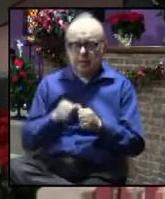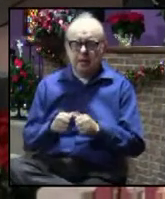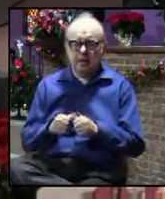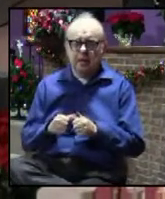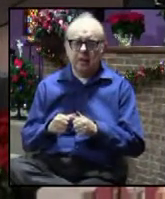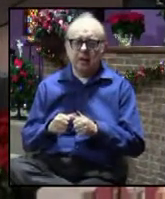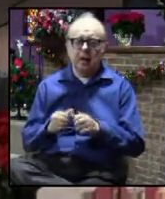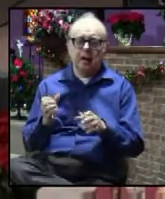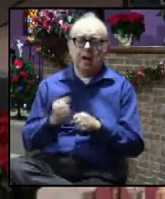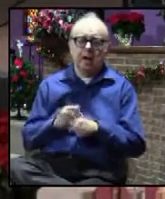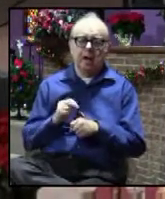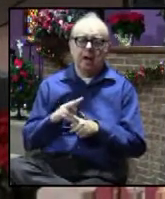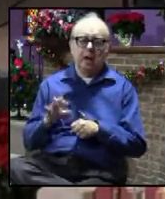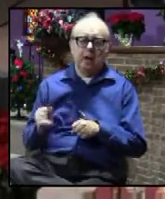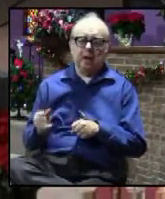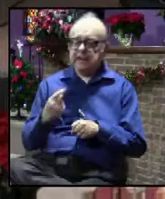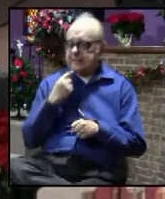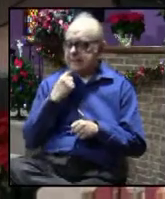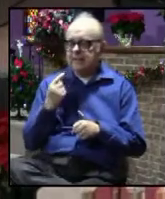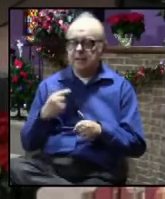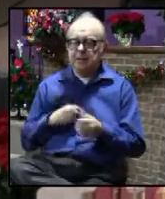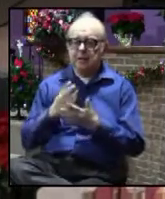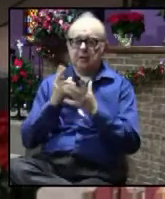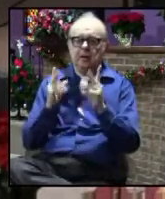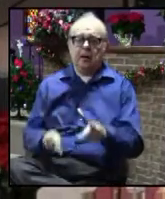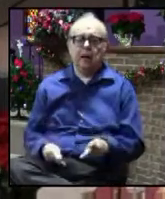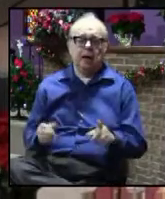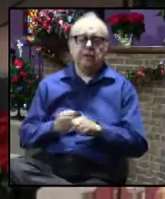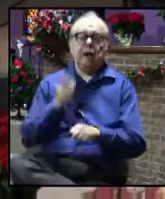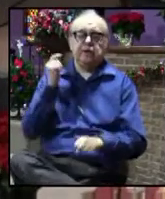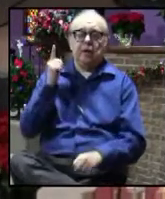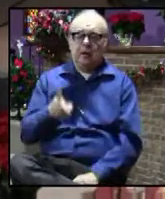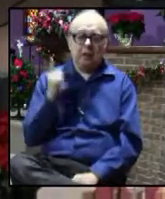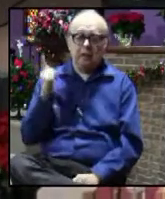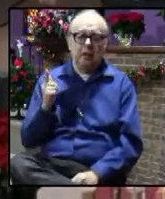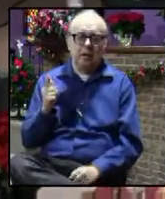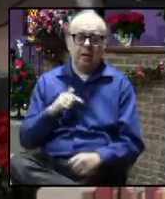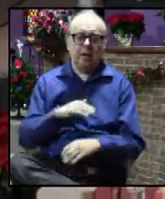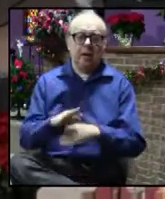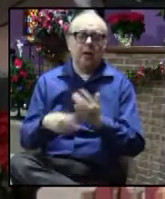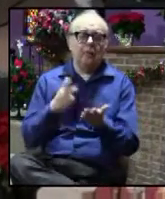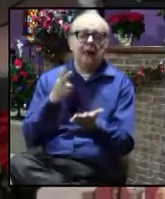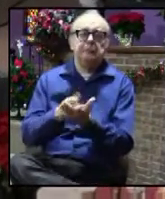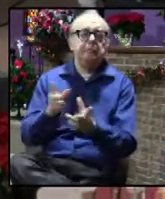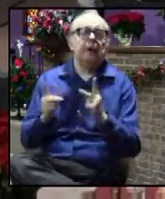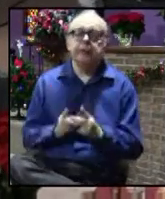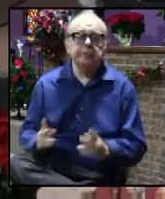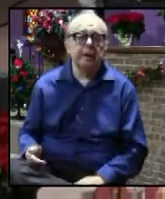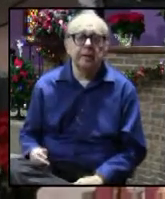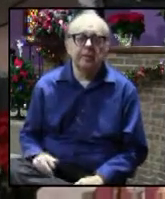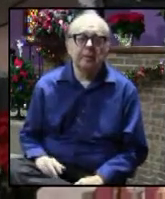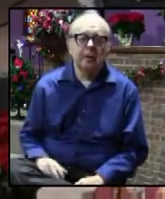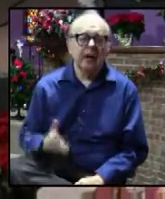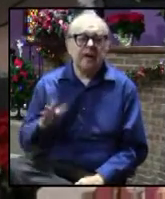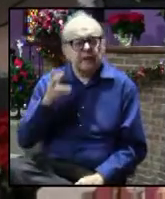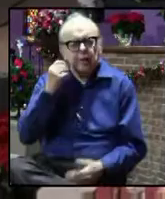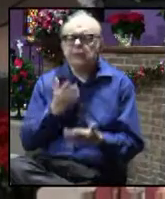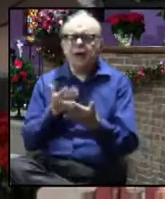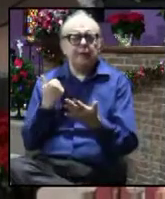the news somebody telling me that somebody got shot over a parking place.